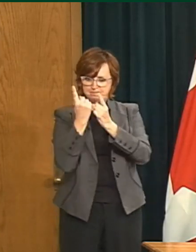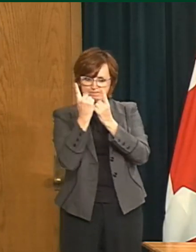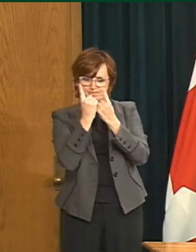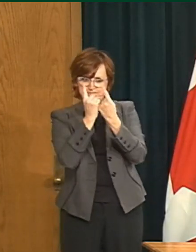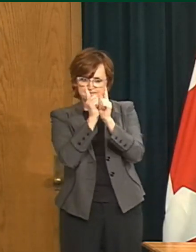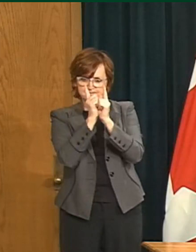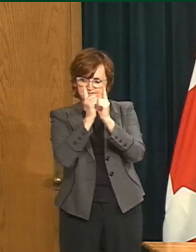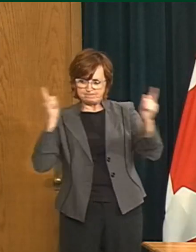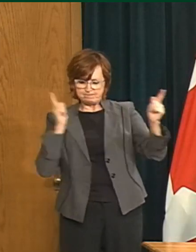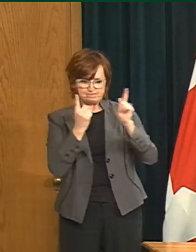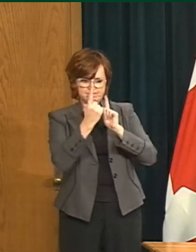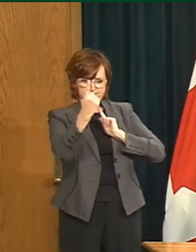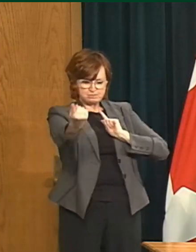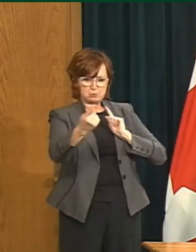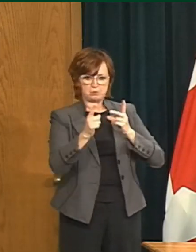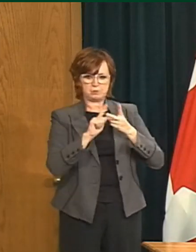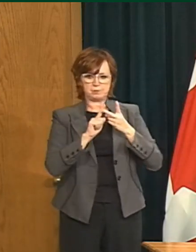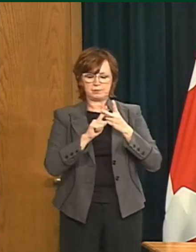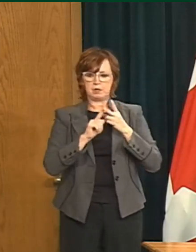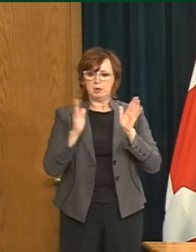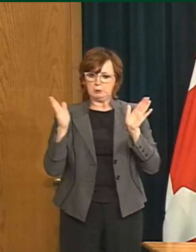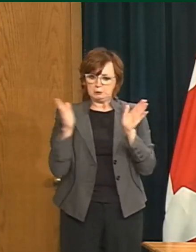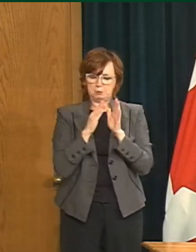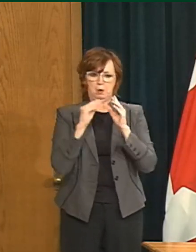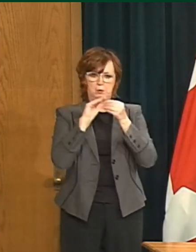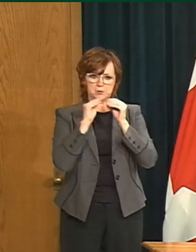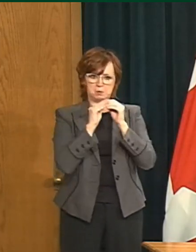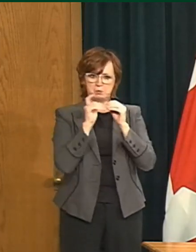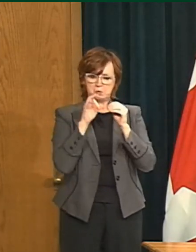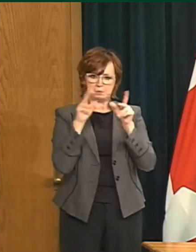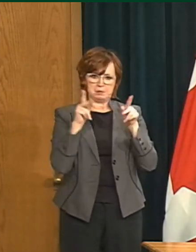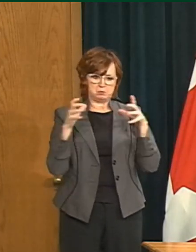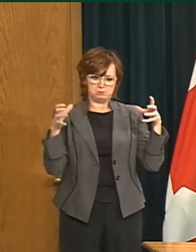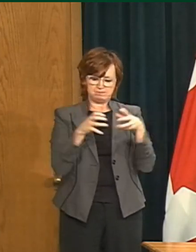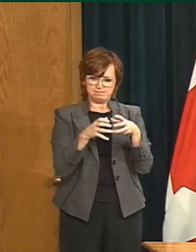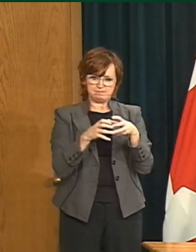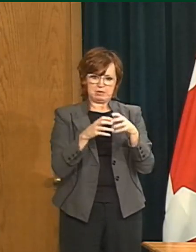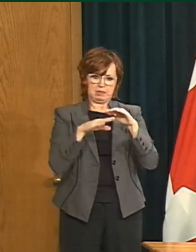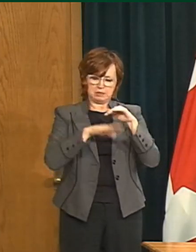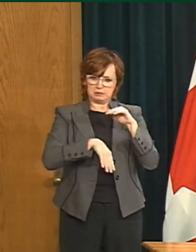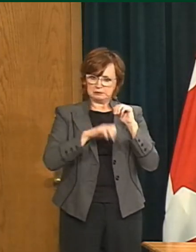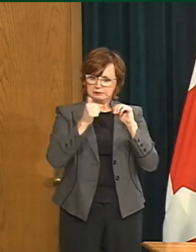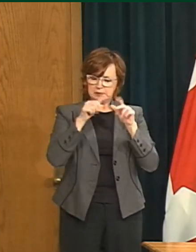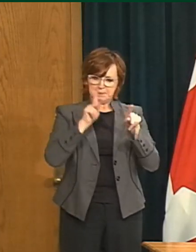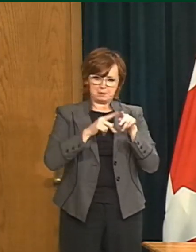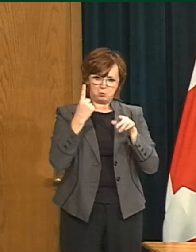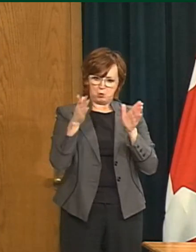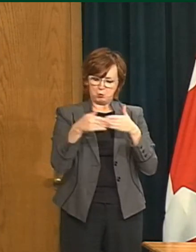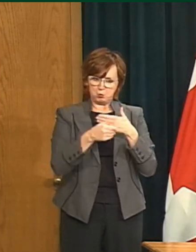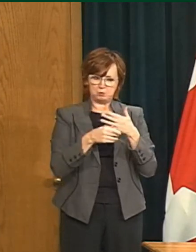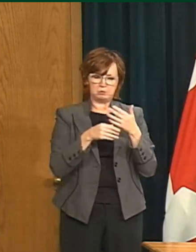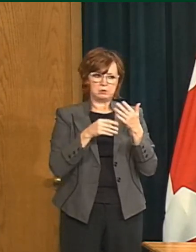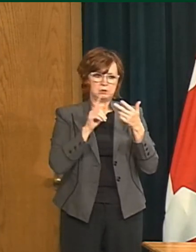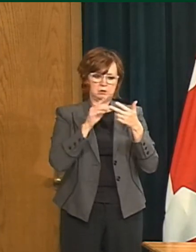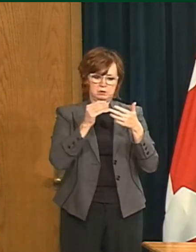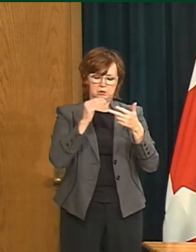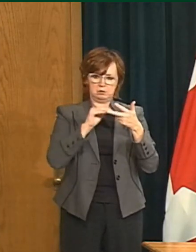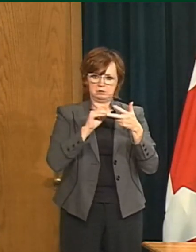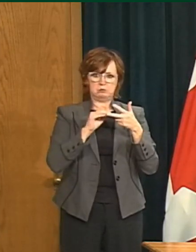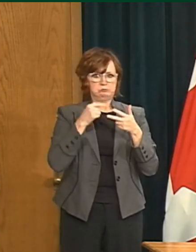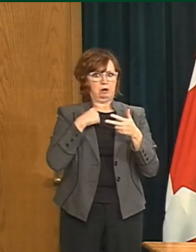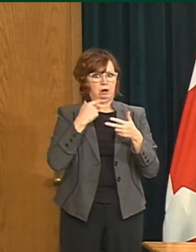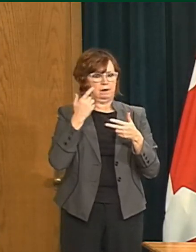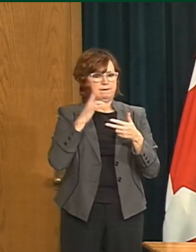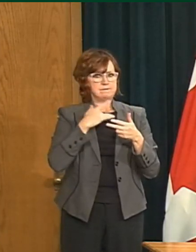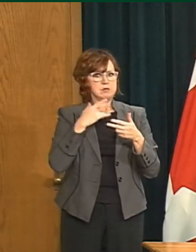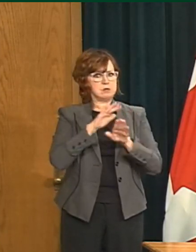I firmly am beginning to believe that is why we are seeing the numbers that we are seeing here today in not only our rates of new